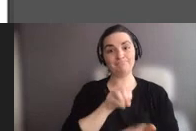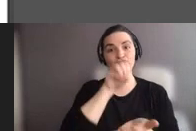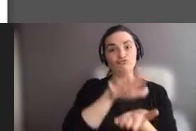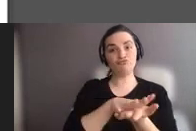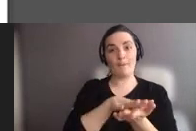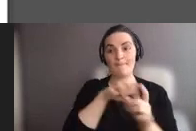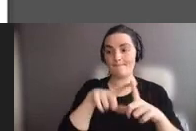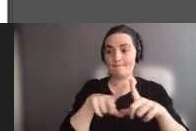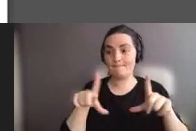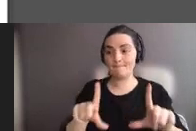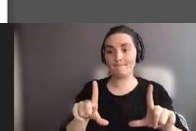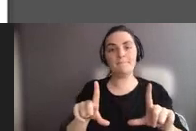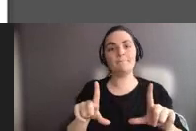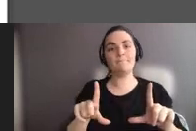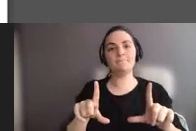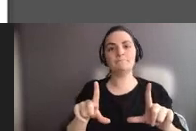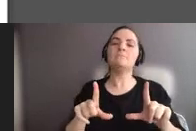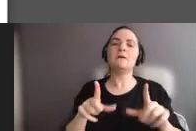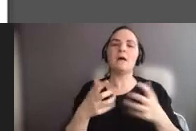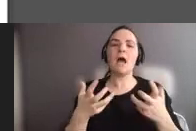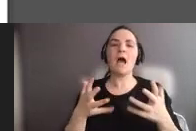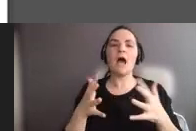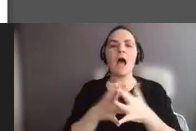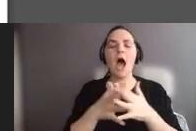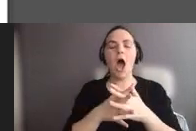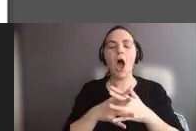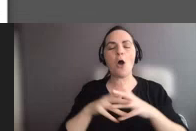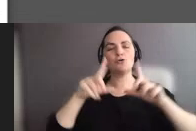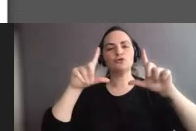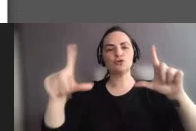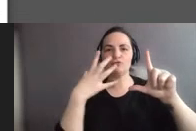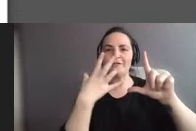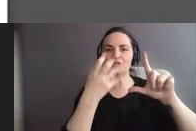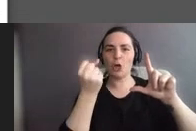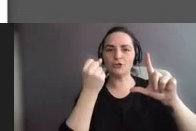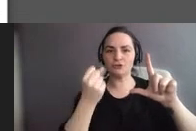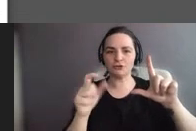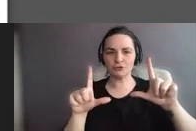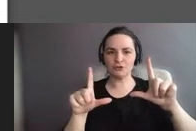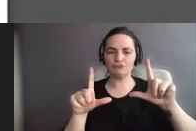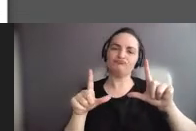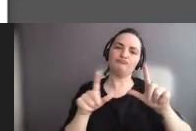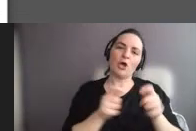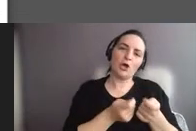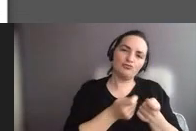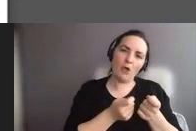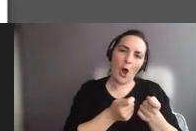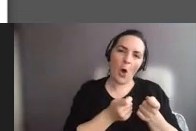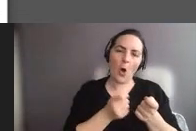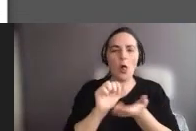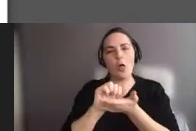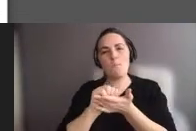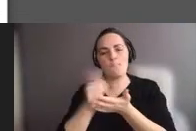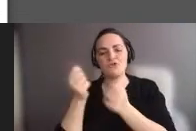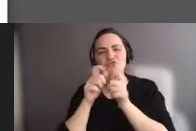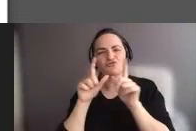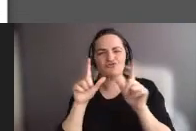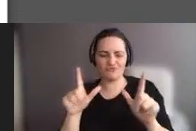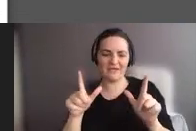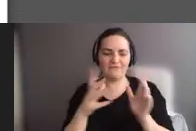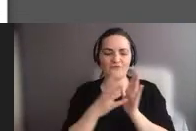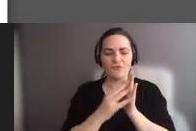a screen grab. So control print screen, and they've dropped it into their